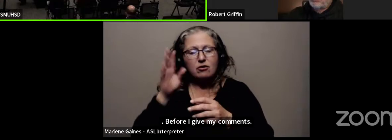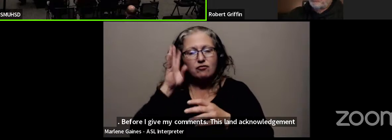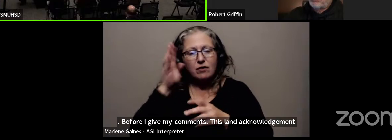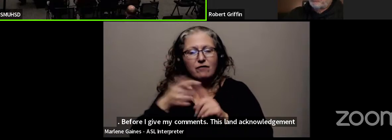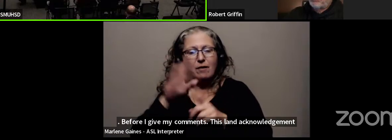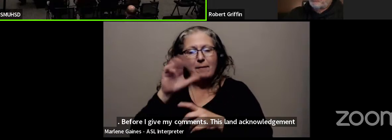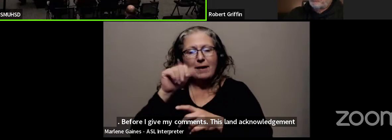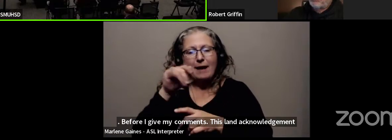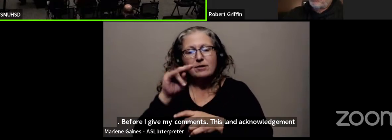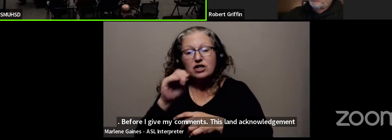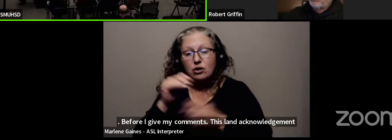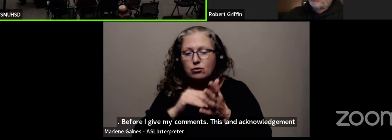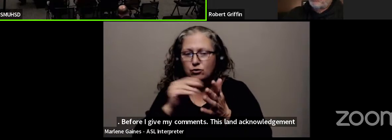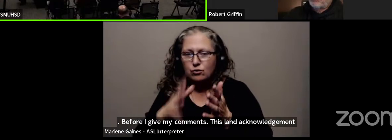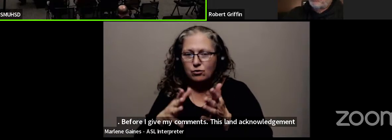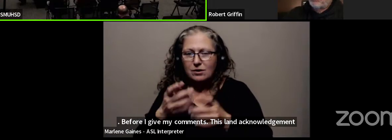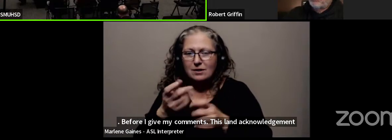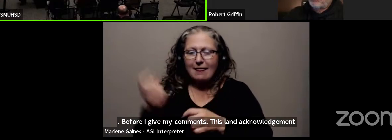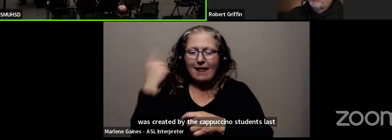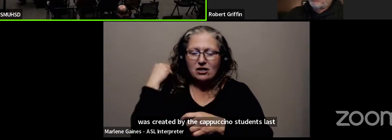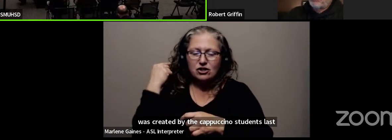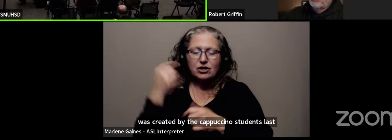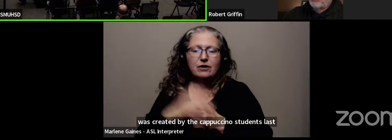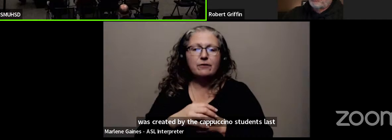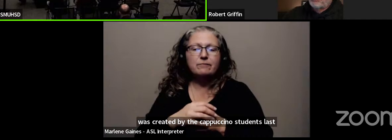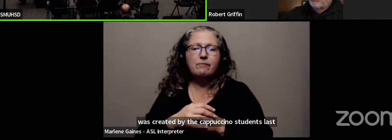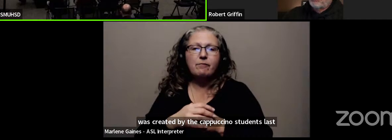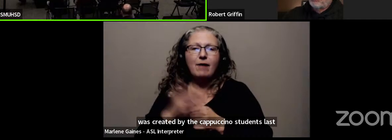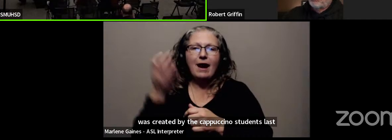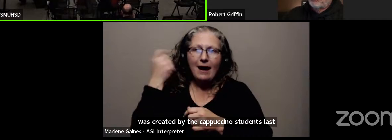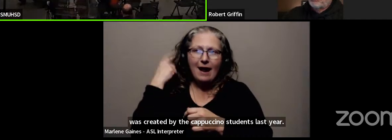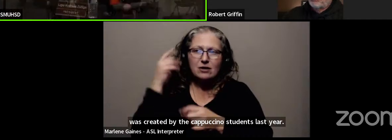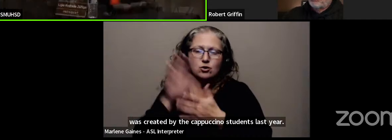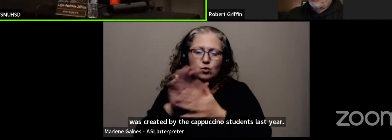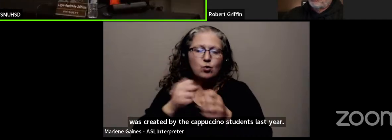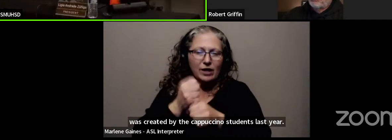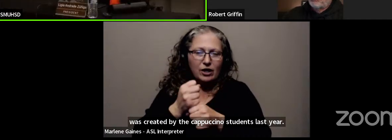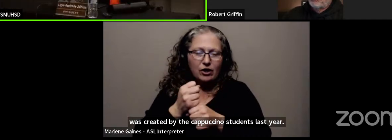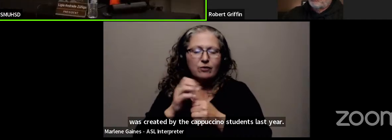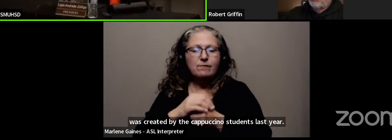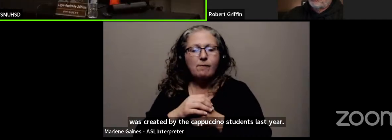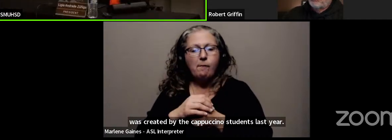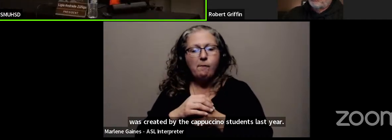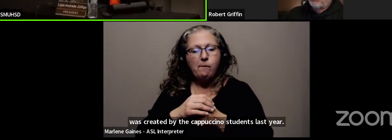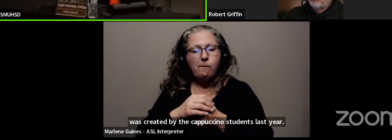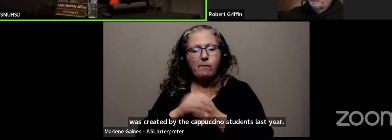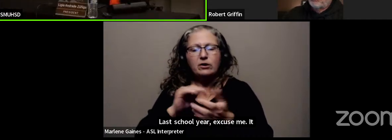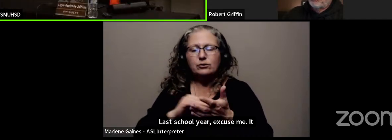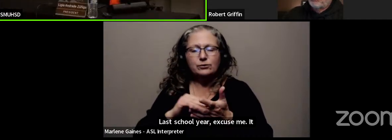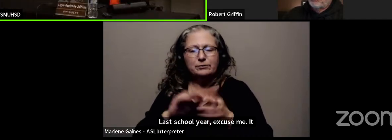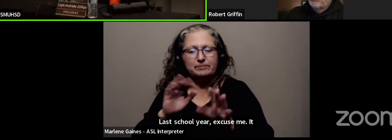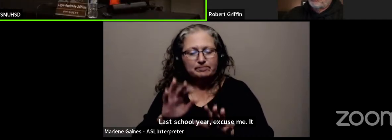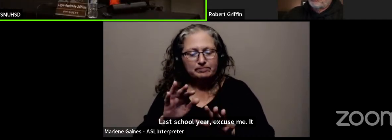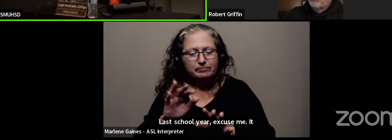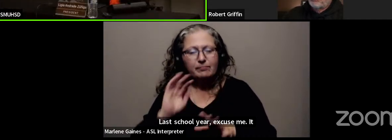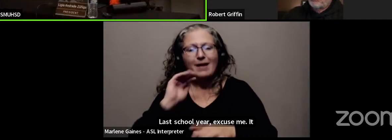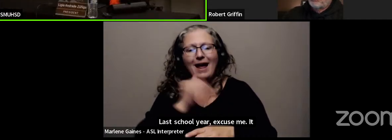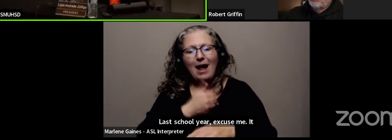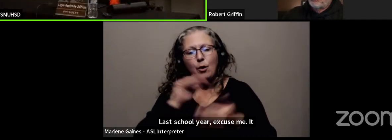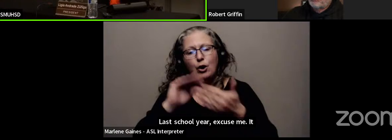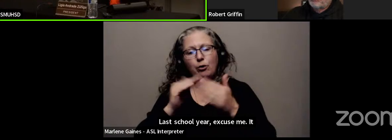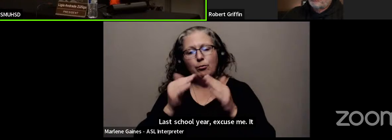Cappuccino students last school year, excuse me. It says, our